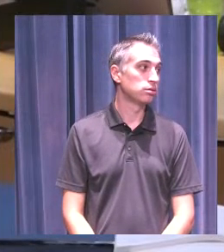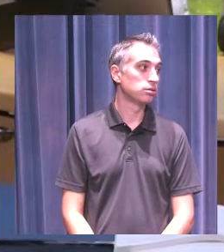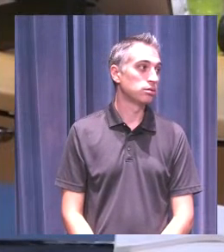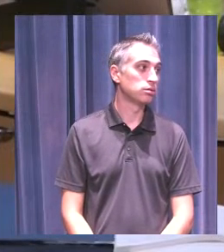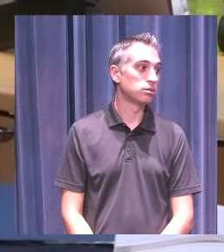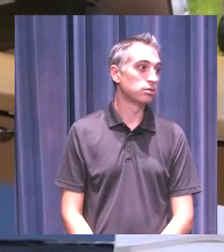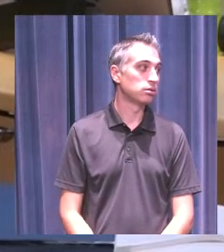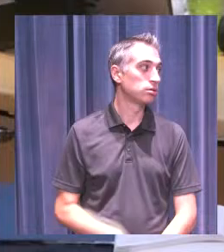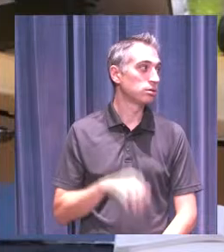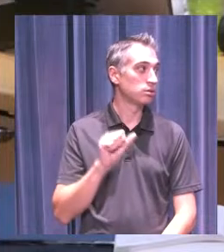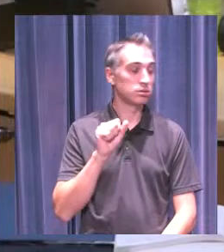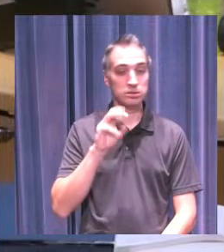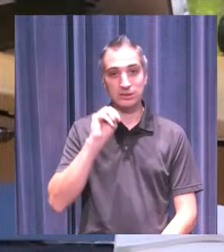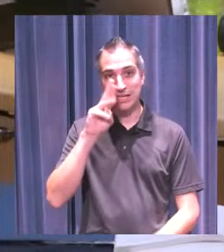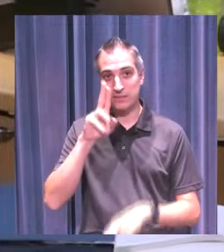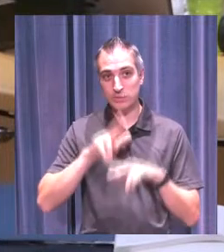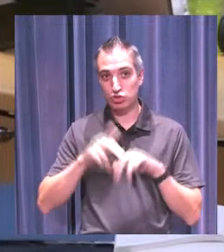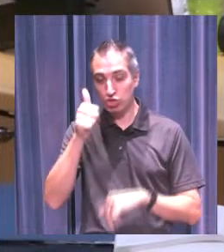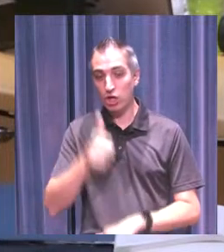Yes, Mr. Chair.